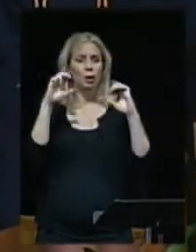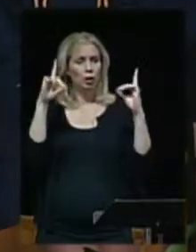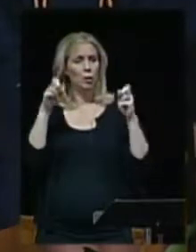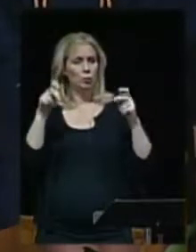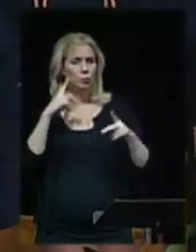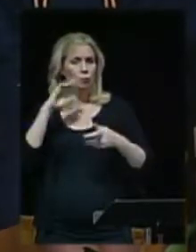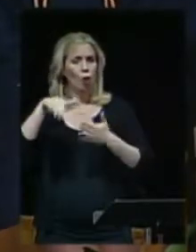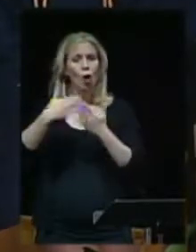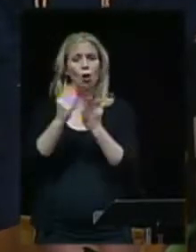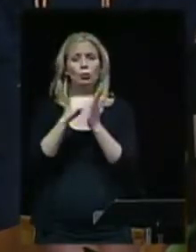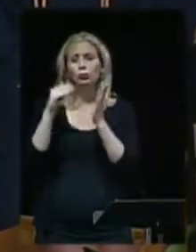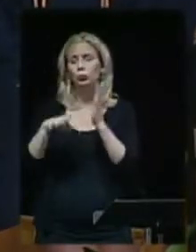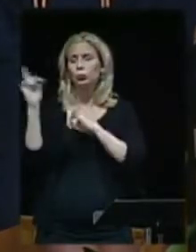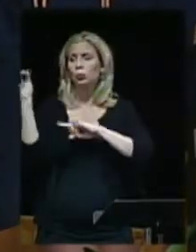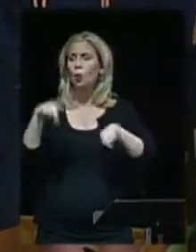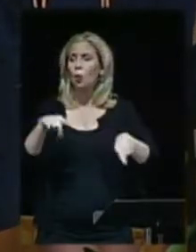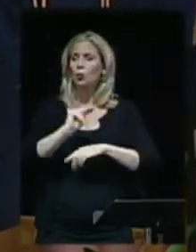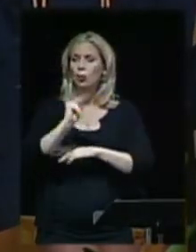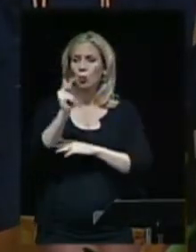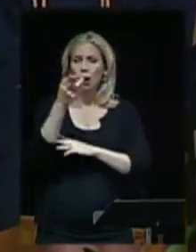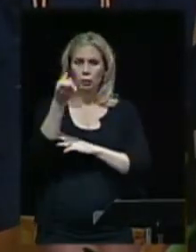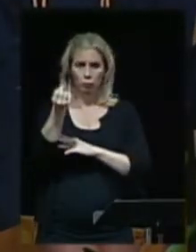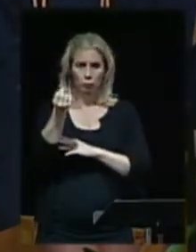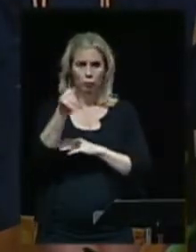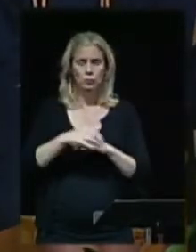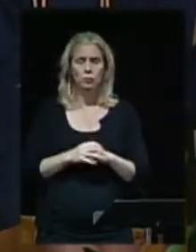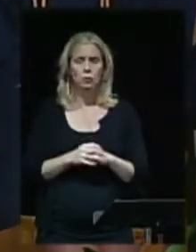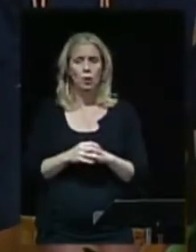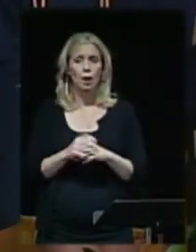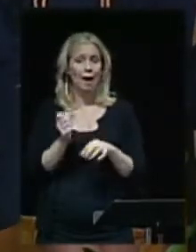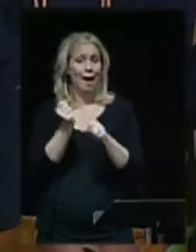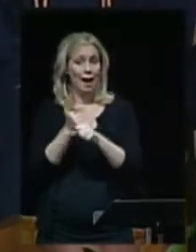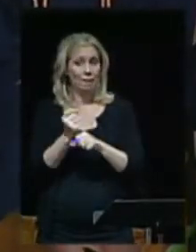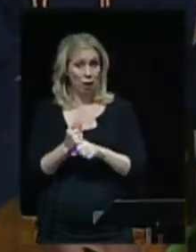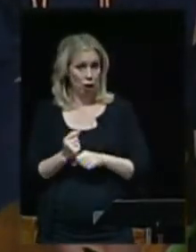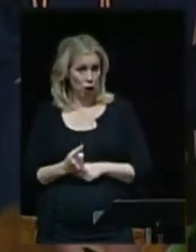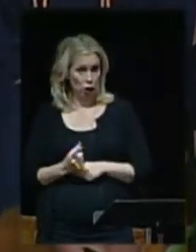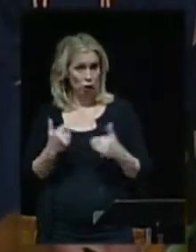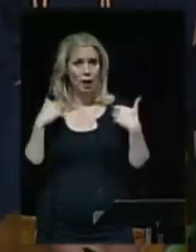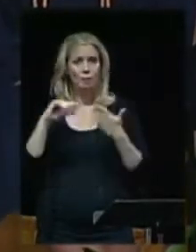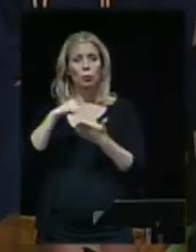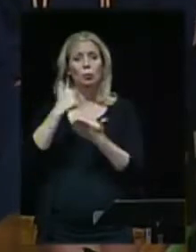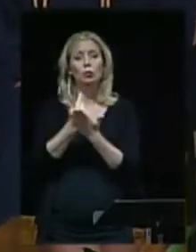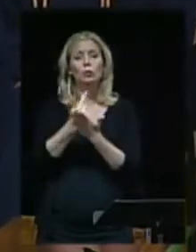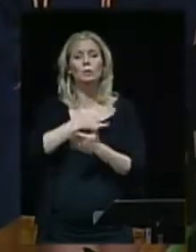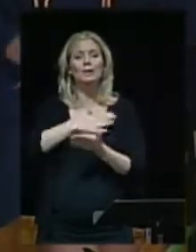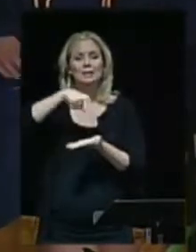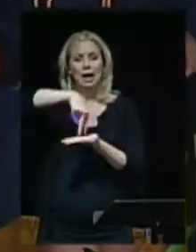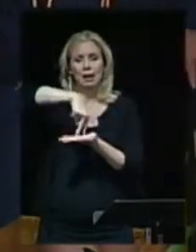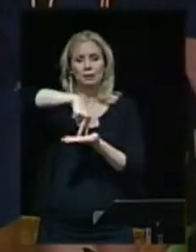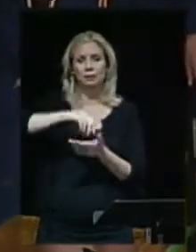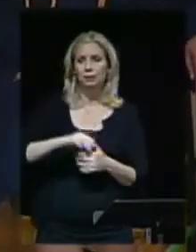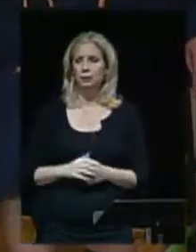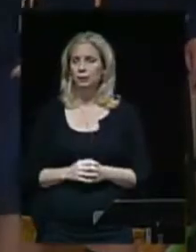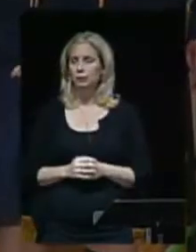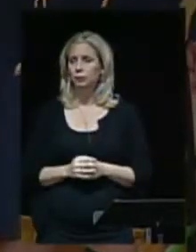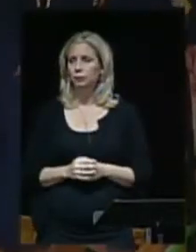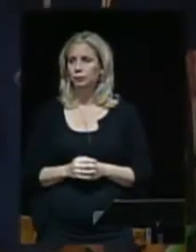for all students who attend North. So I like to do this each year. What I'm going to have is graduates, please stand up.